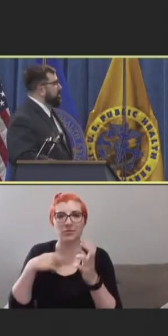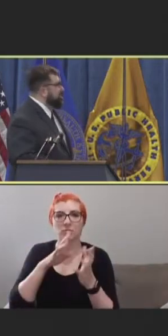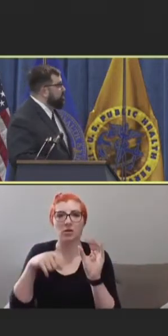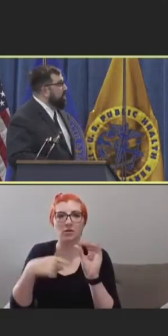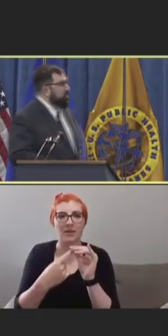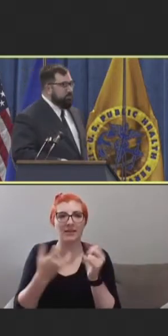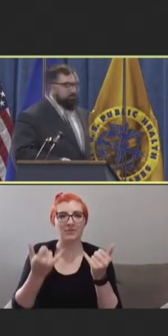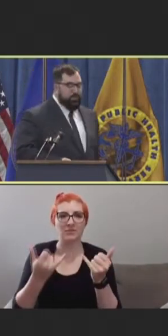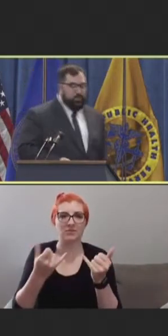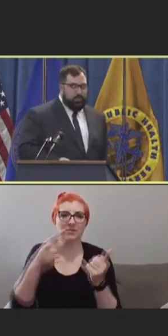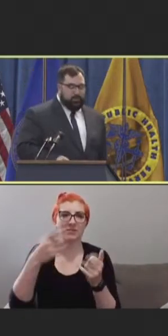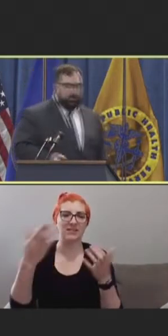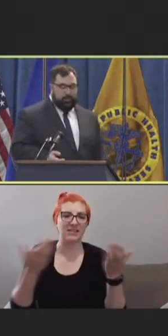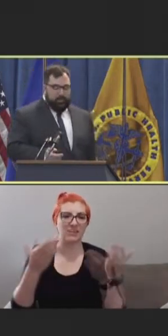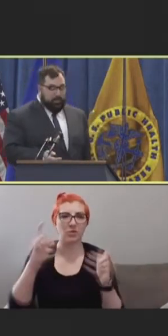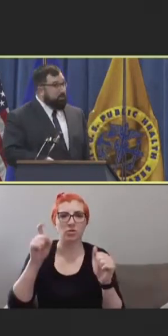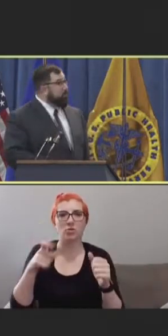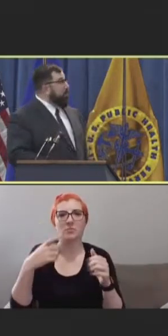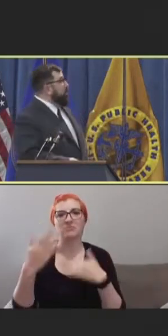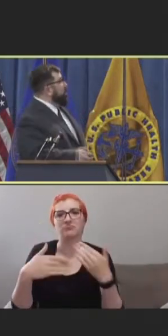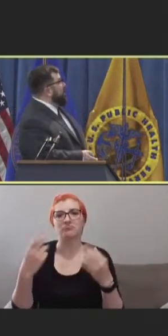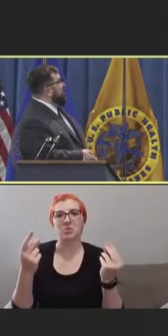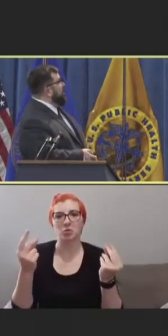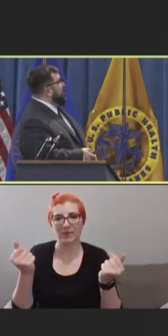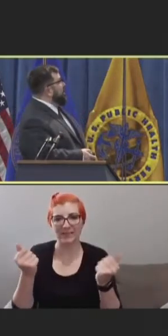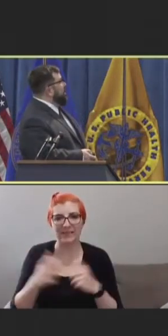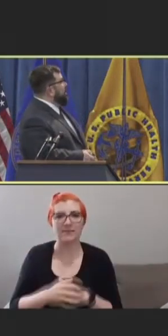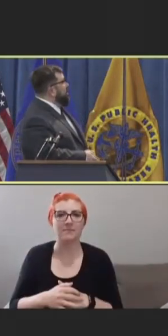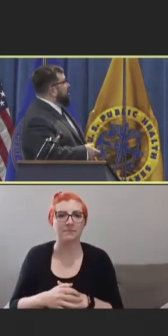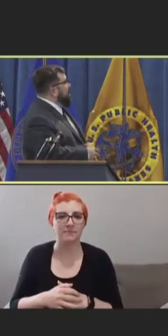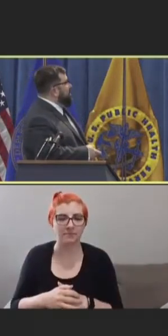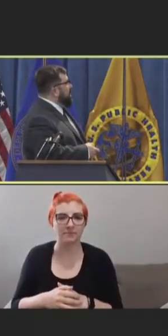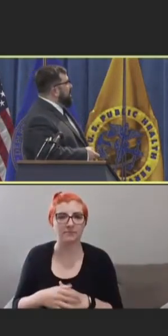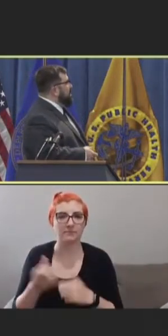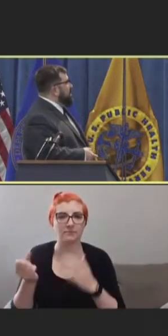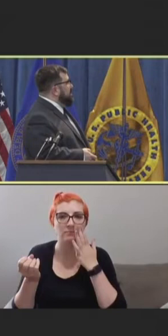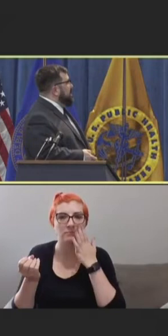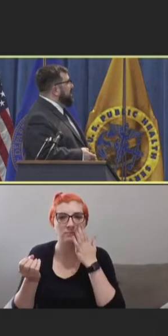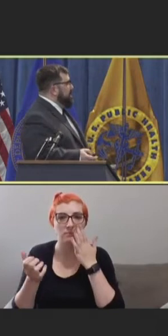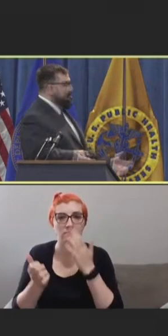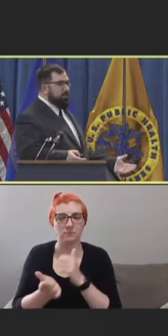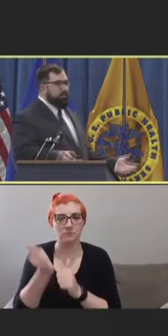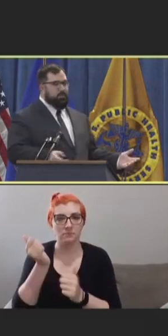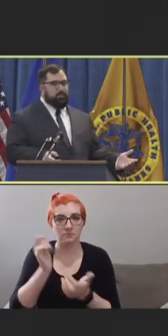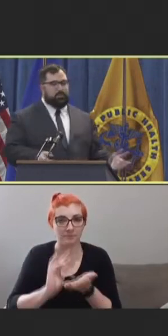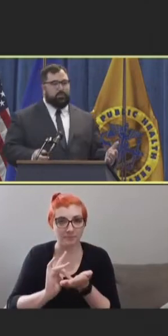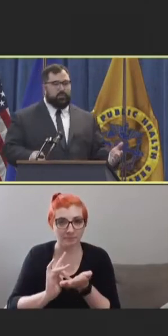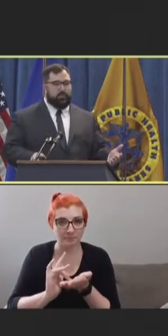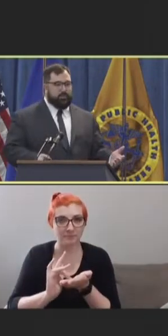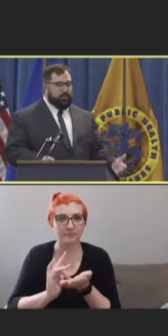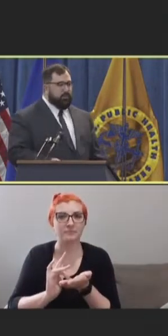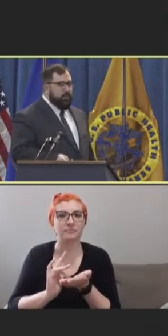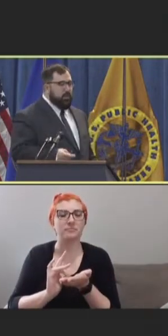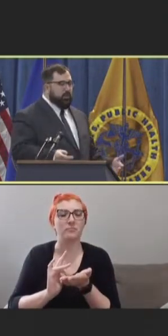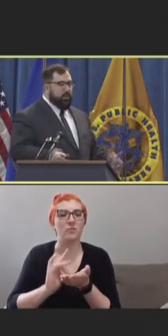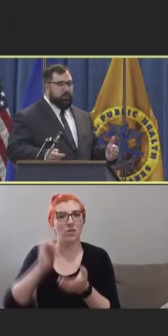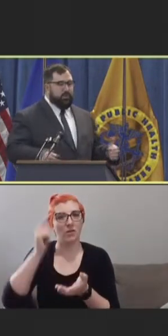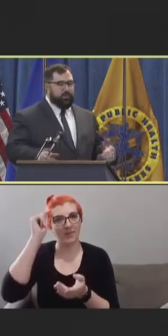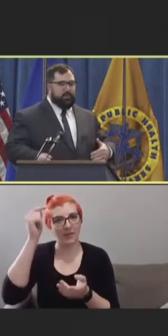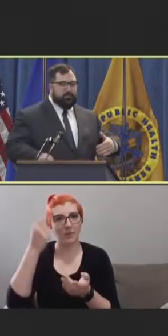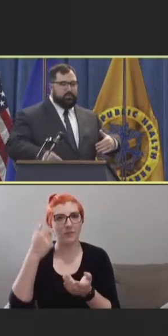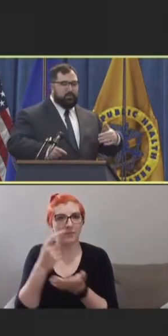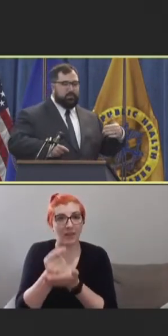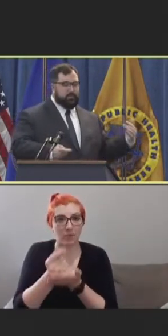of this introduction pretty quickly. So most medicines and medical therapies that we think about are